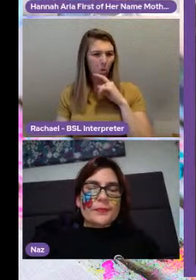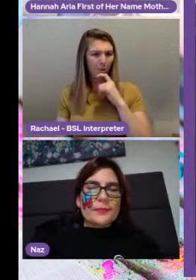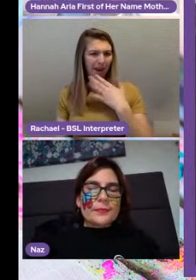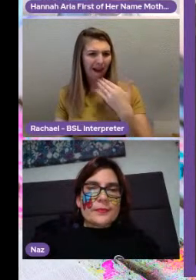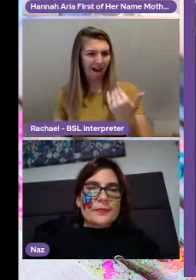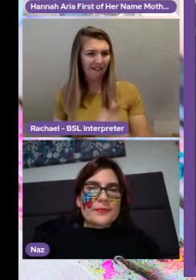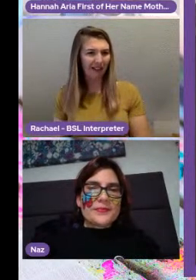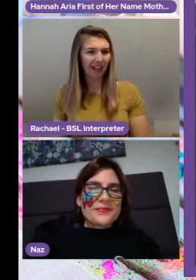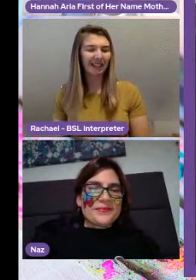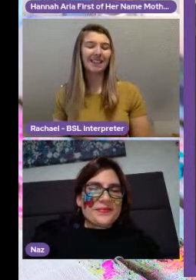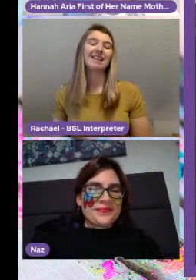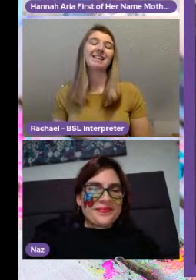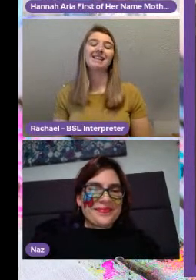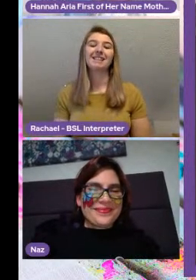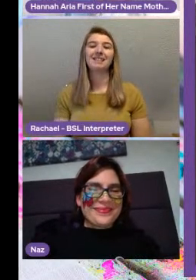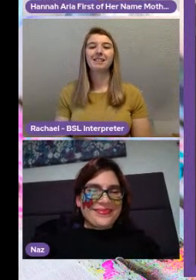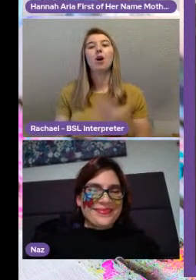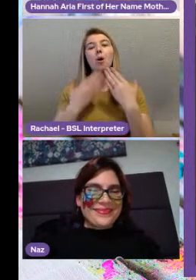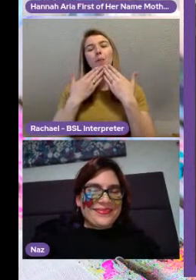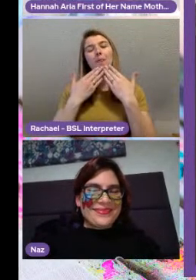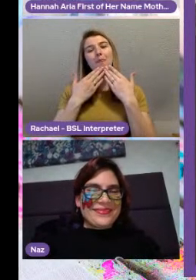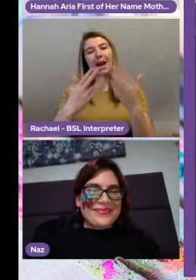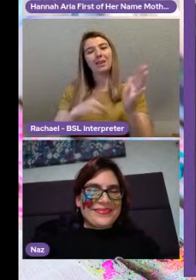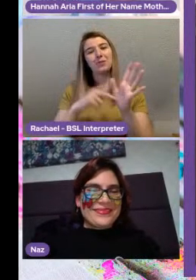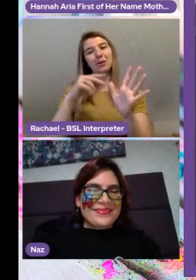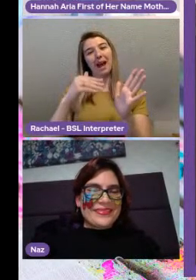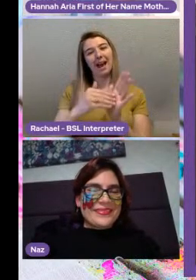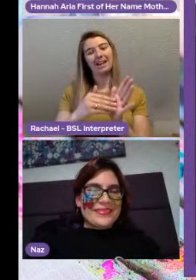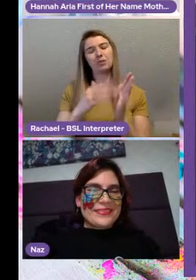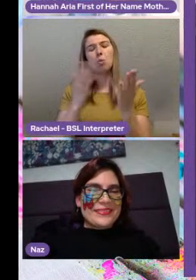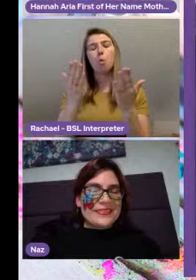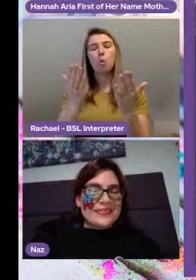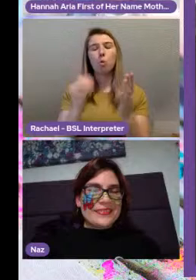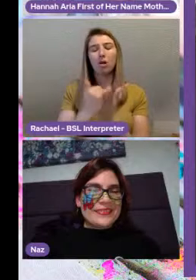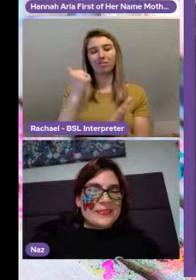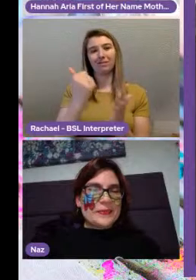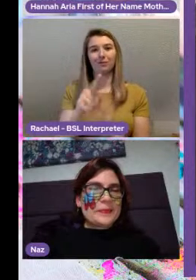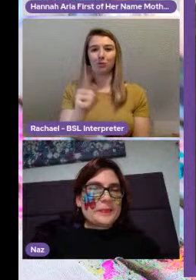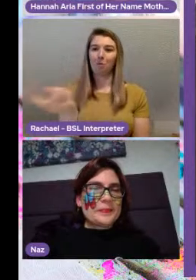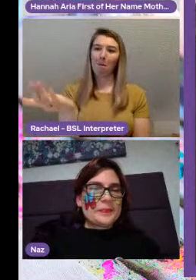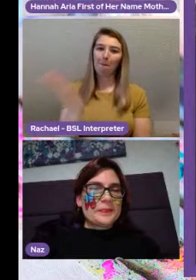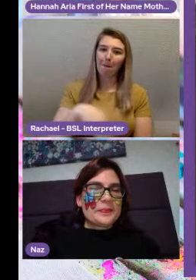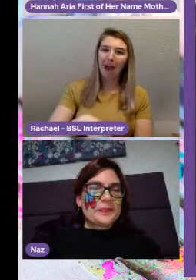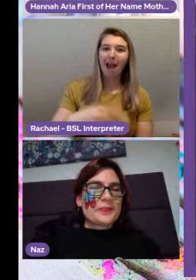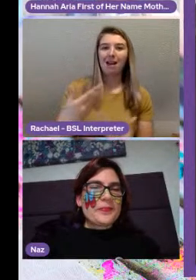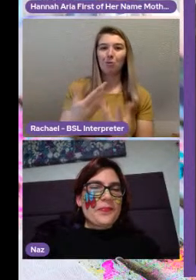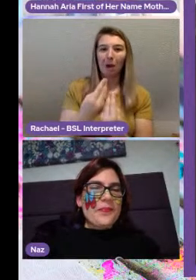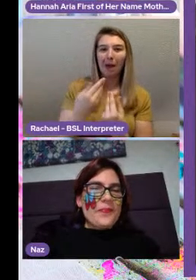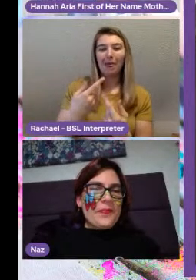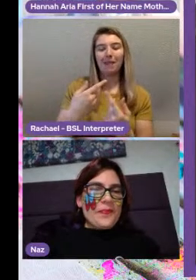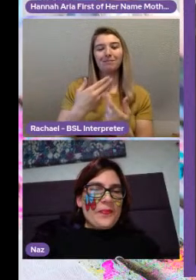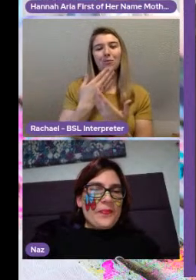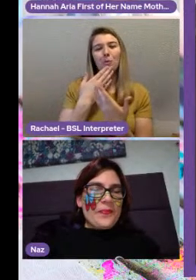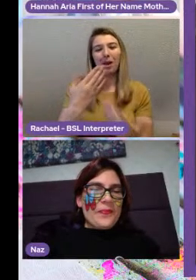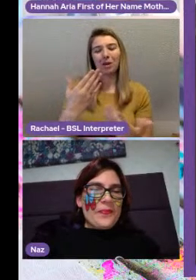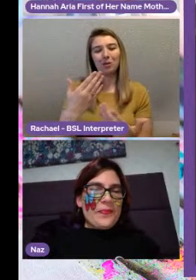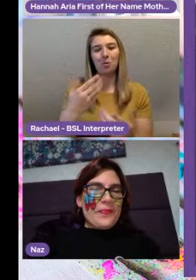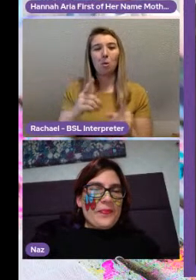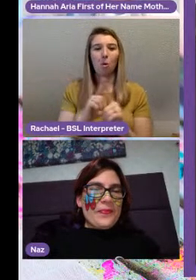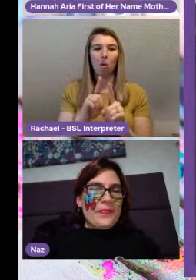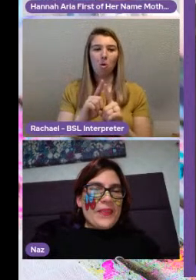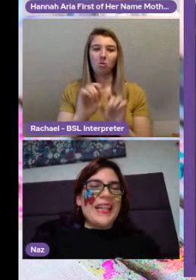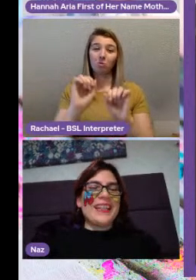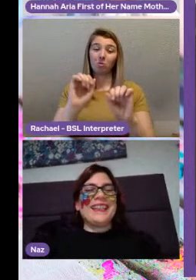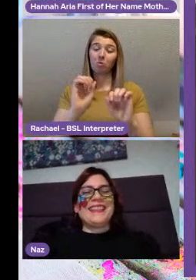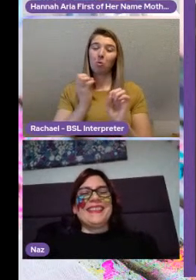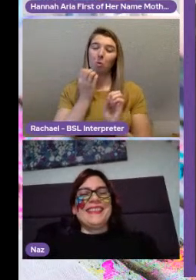Okay, well, thank you very much, Naz. Wonderful to have you back with us. And I mean, you were going to be on a winner when it was beautiful